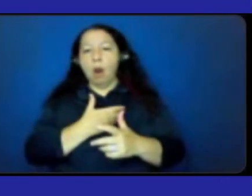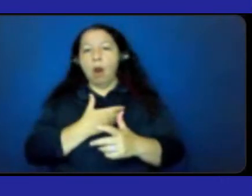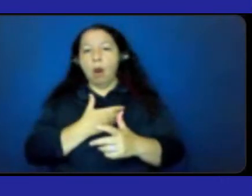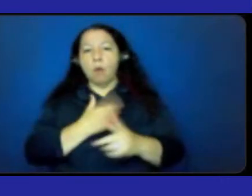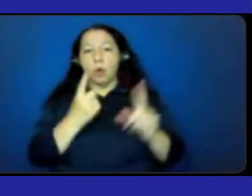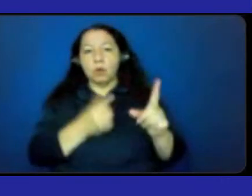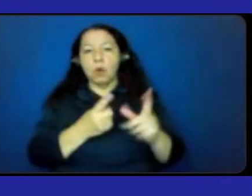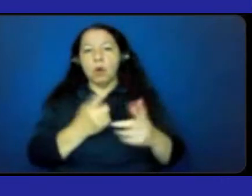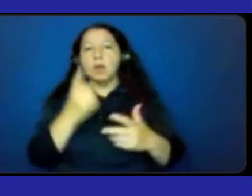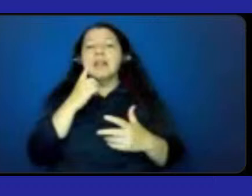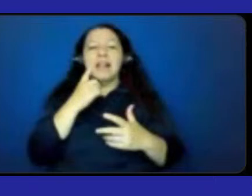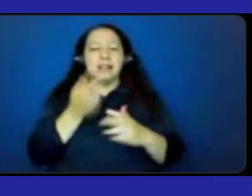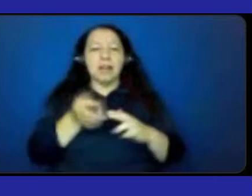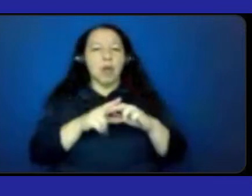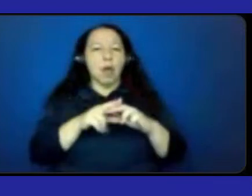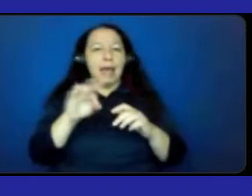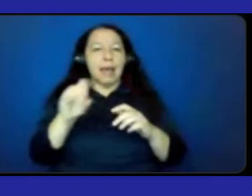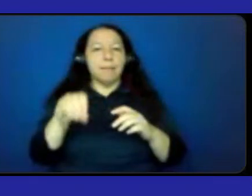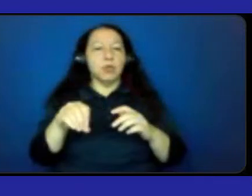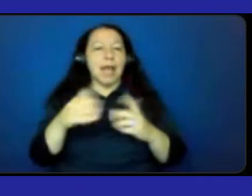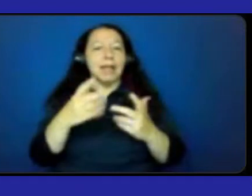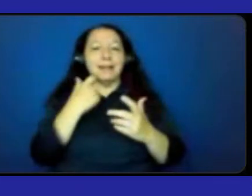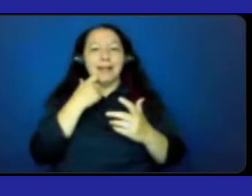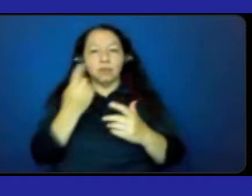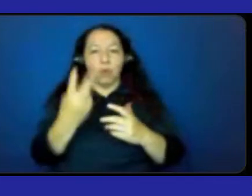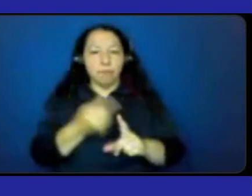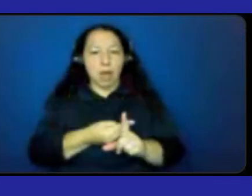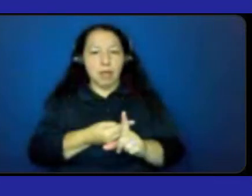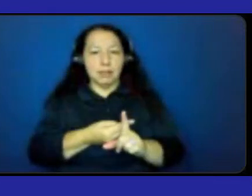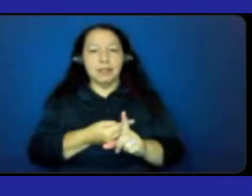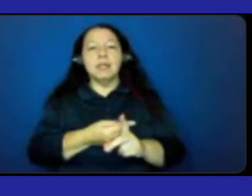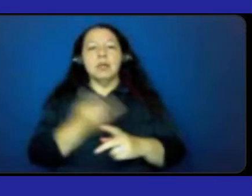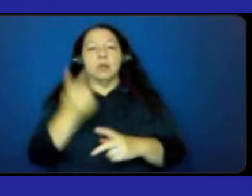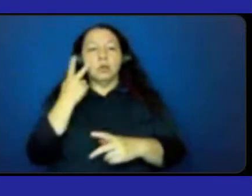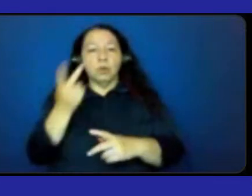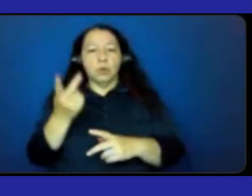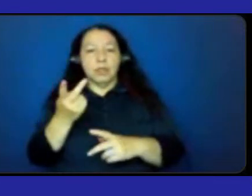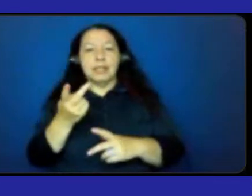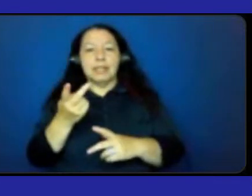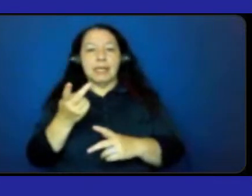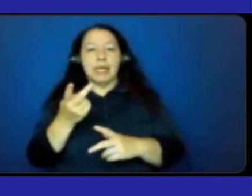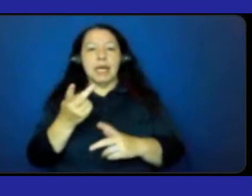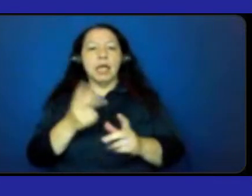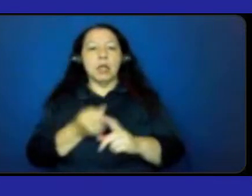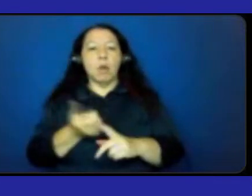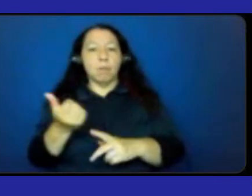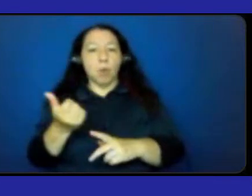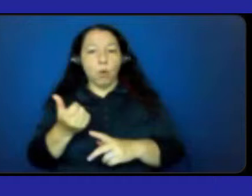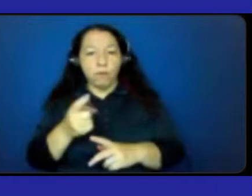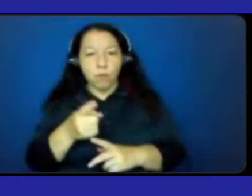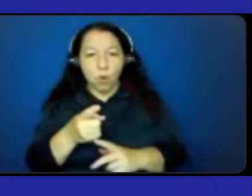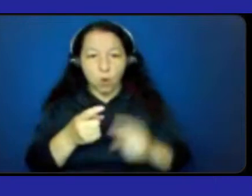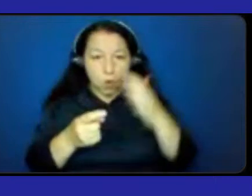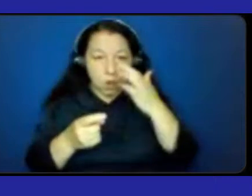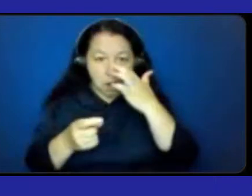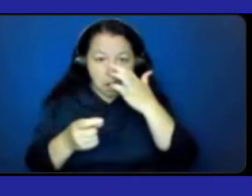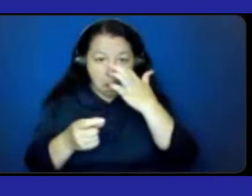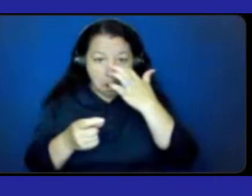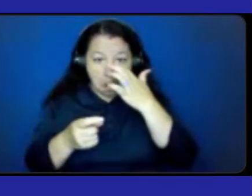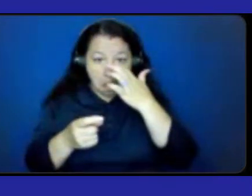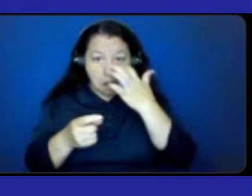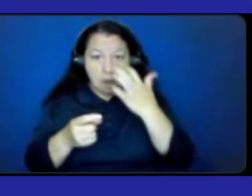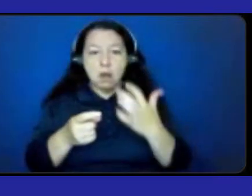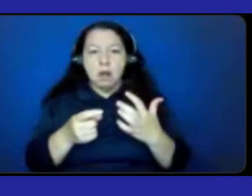months. Of note, in the second bullet, the lifting of the HIP mandate for new city employees starting in January of 2021